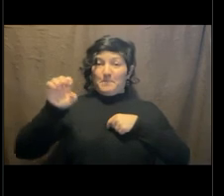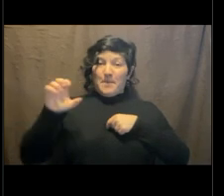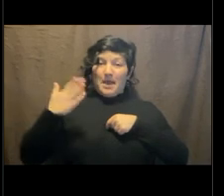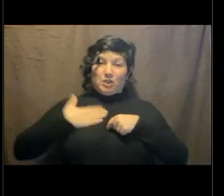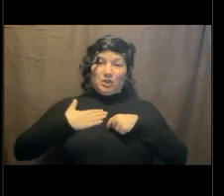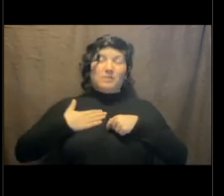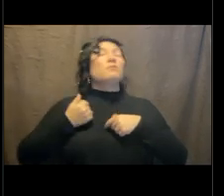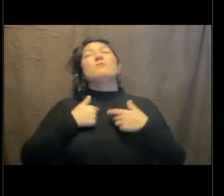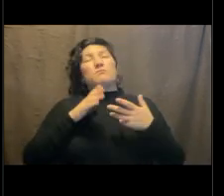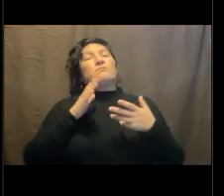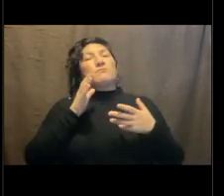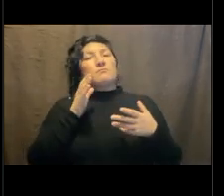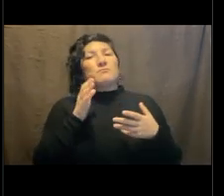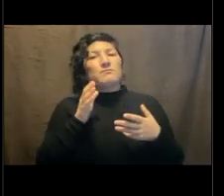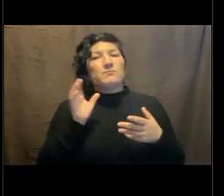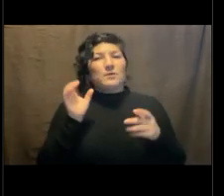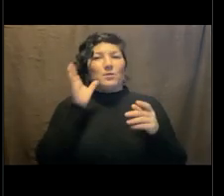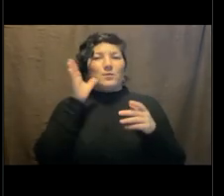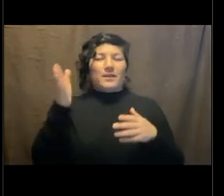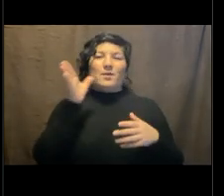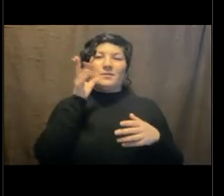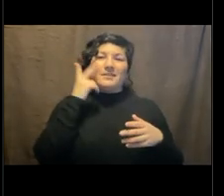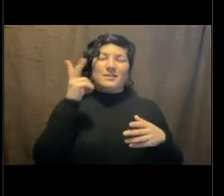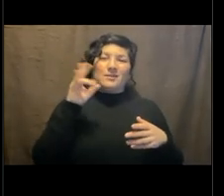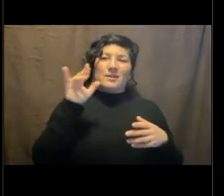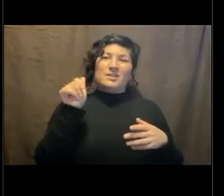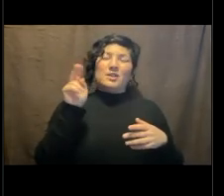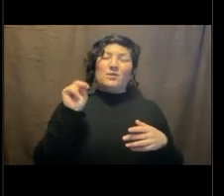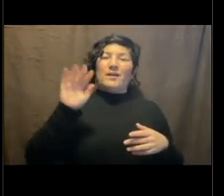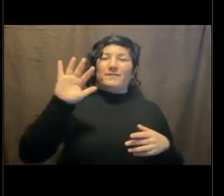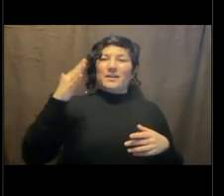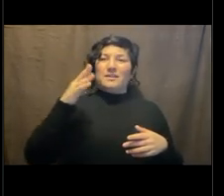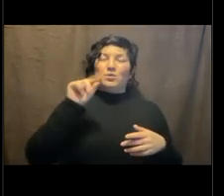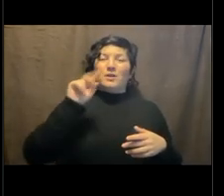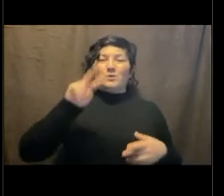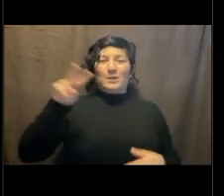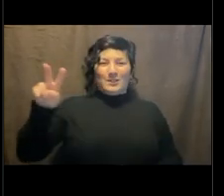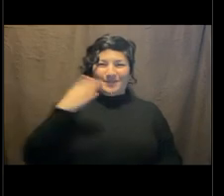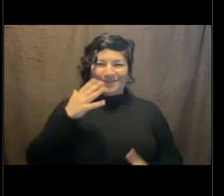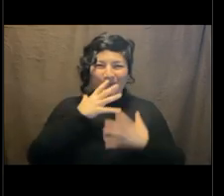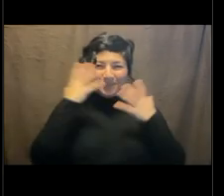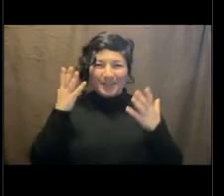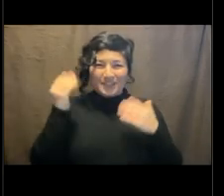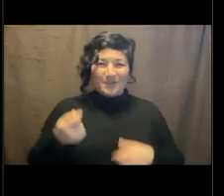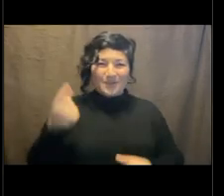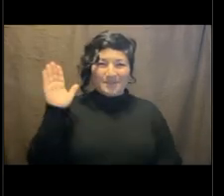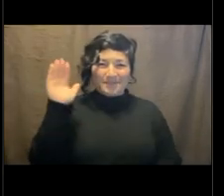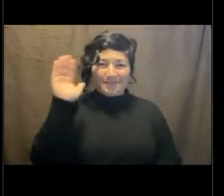2022 on January 5th. Thank you so much, everyone. Thanks, everybody.